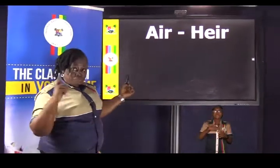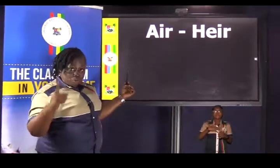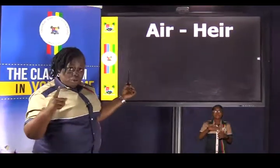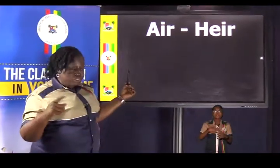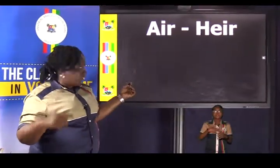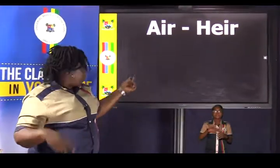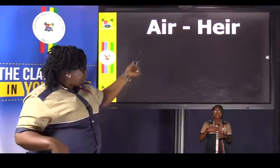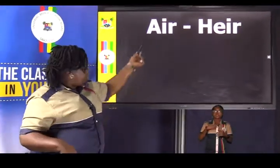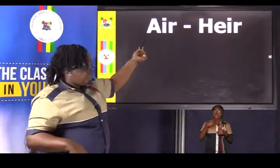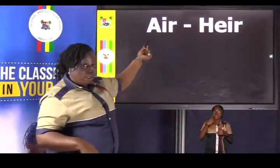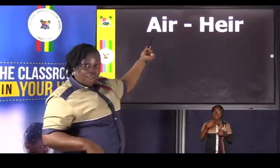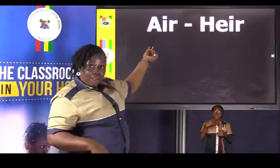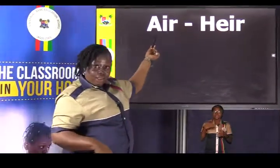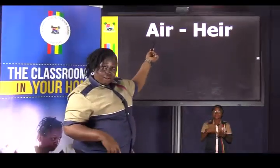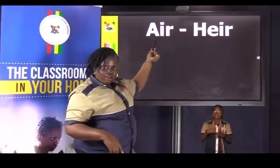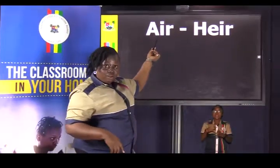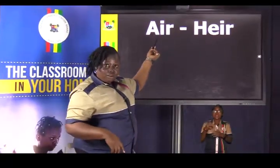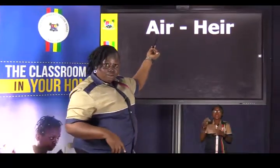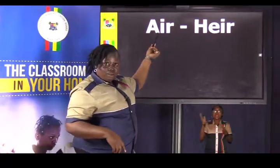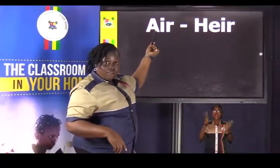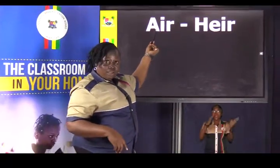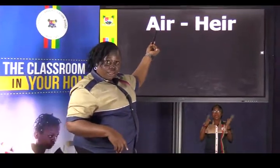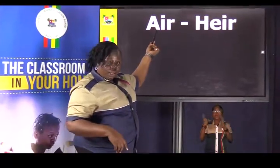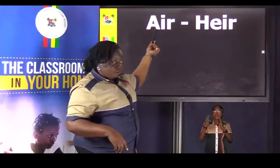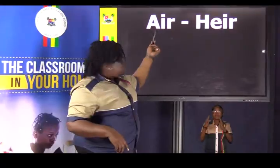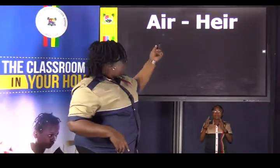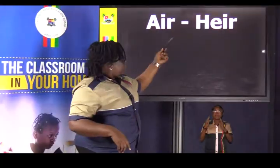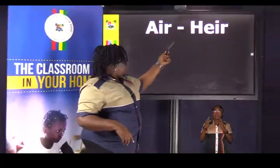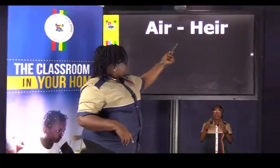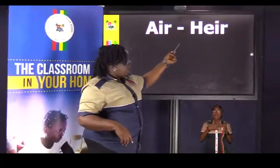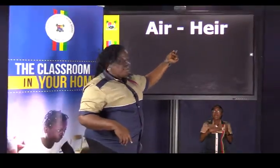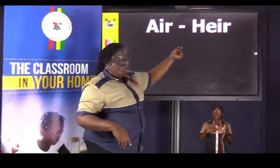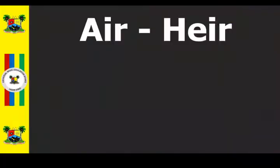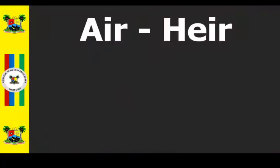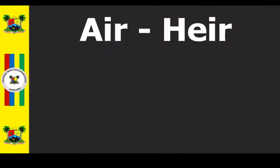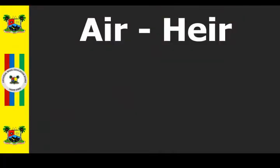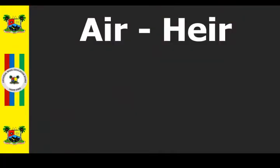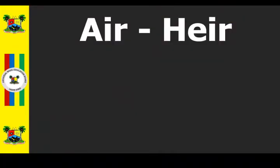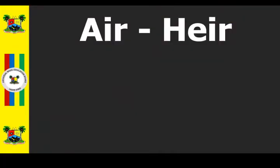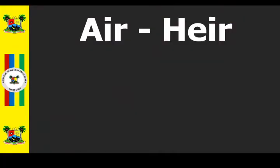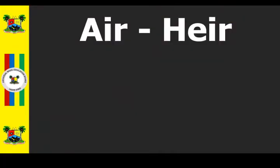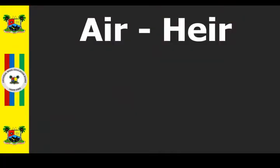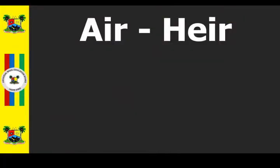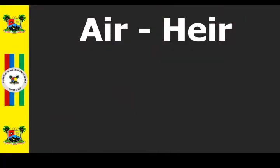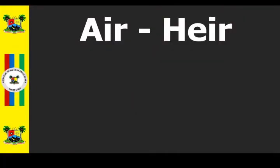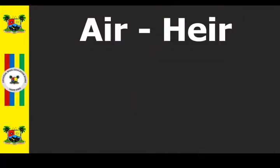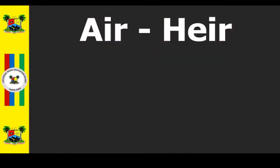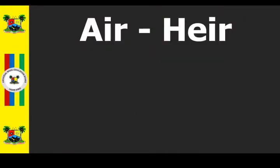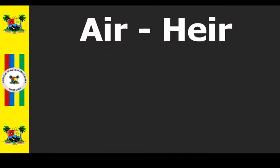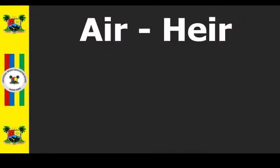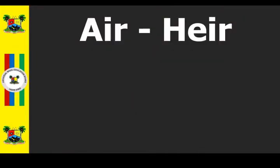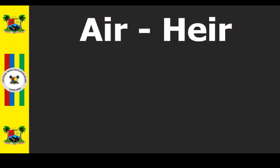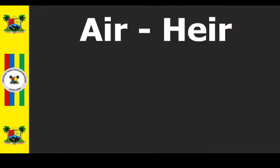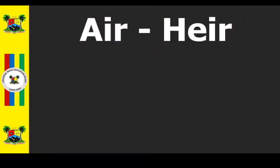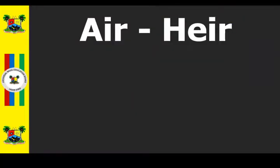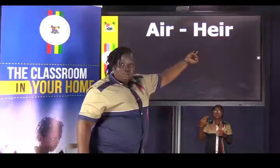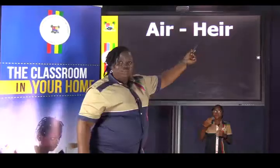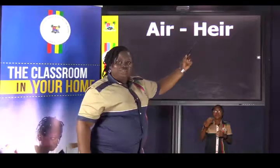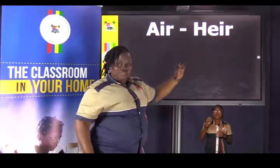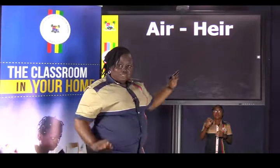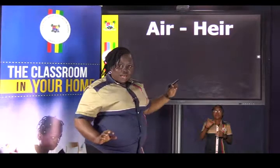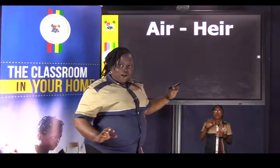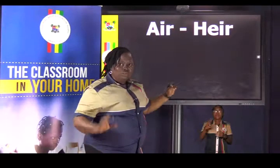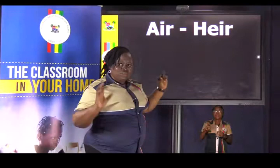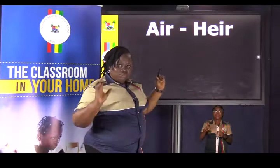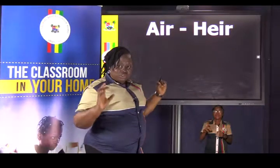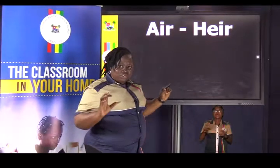Please pronounce them. And pronounce this one, hair, hair.